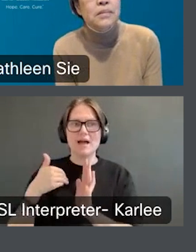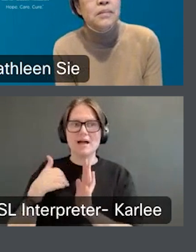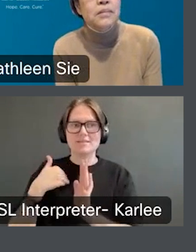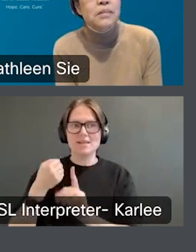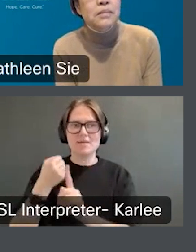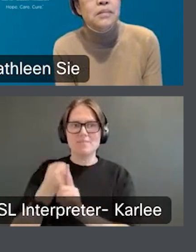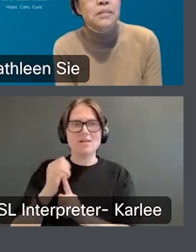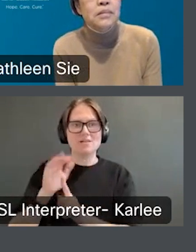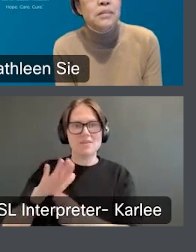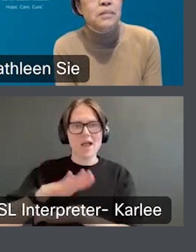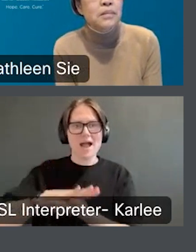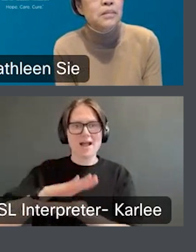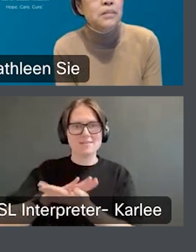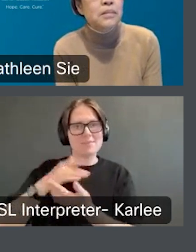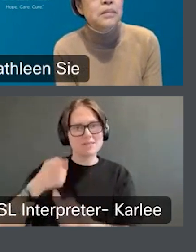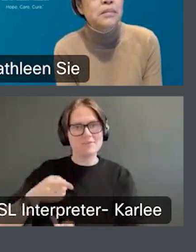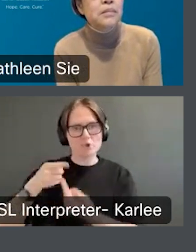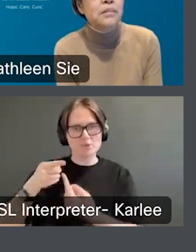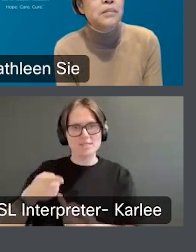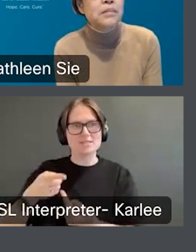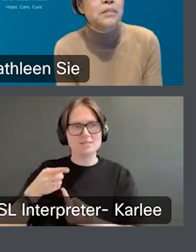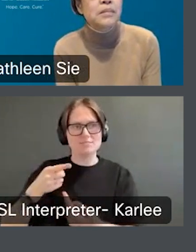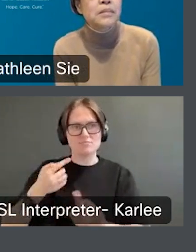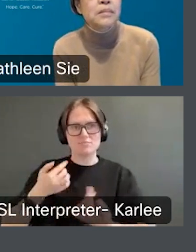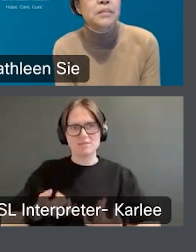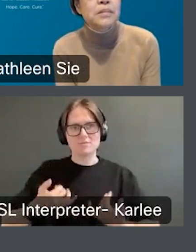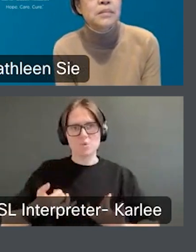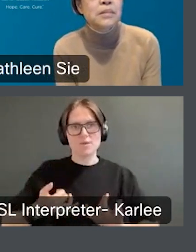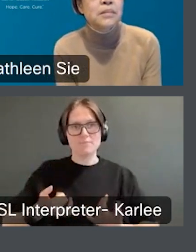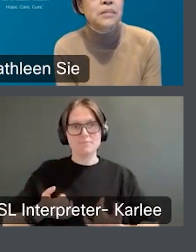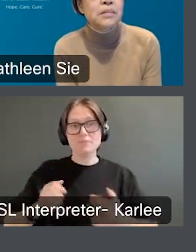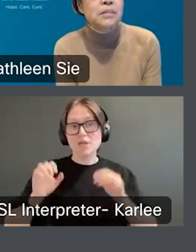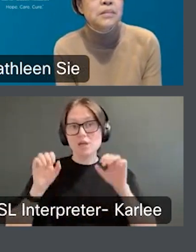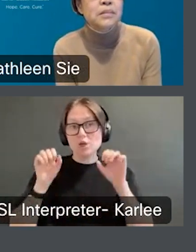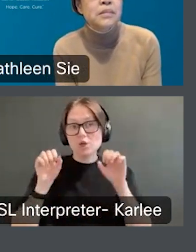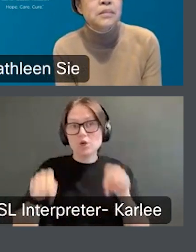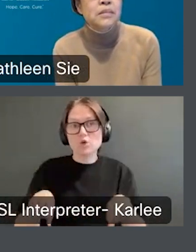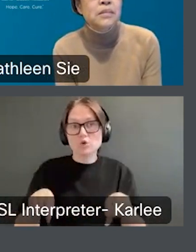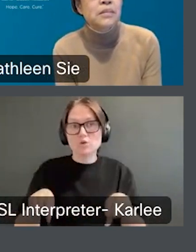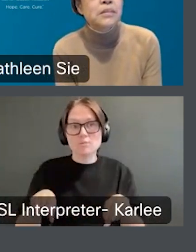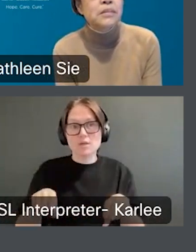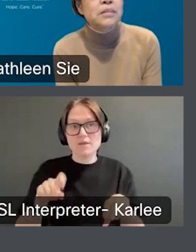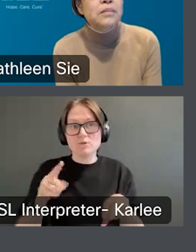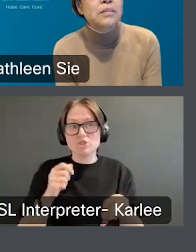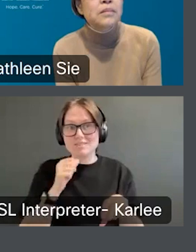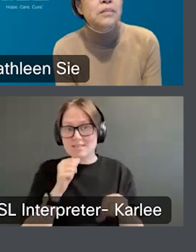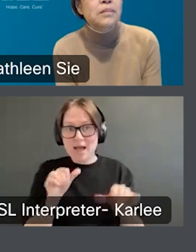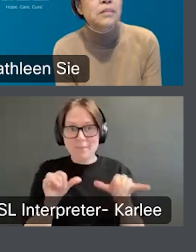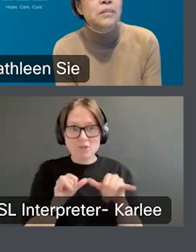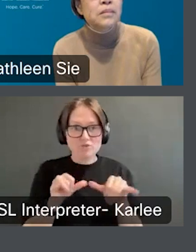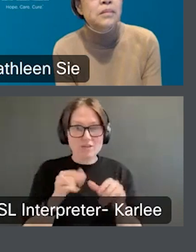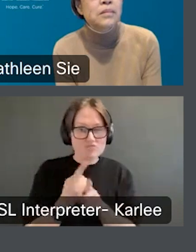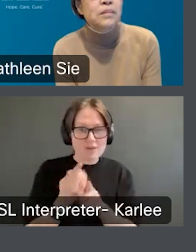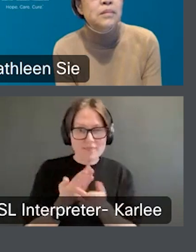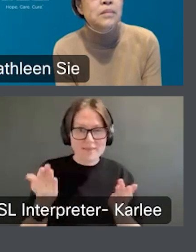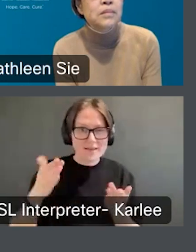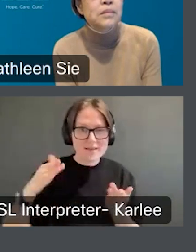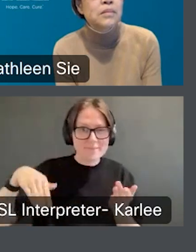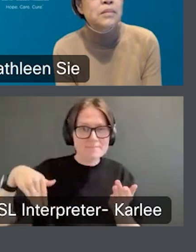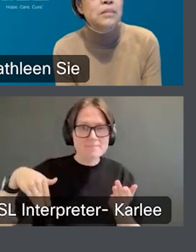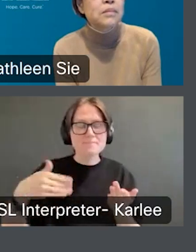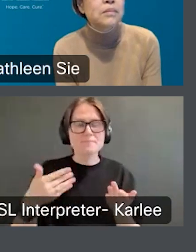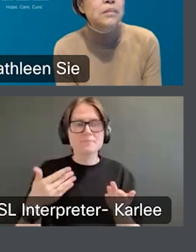academic difficulties at this point. And it could be that we're just haven't been measuring the right things, not looking, we